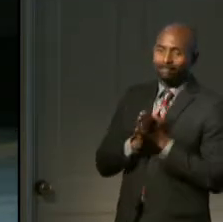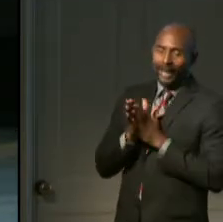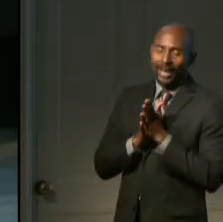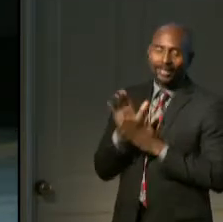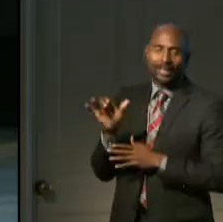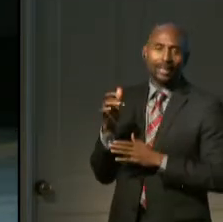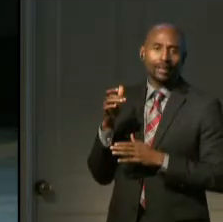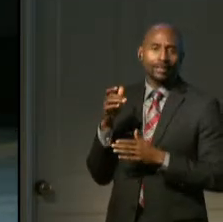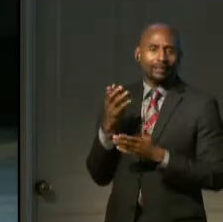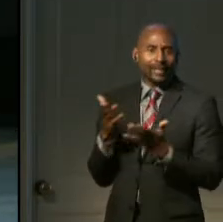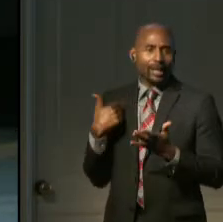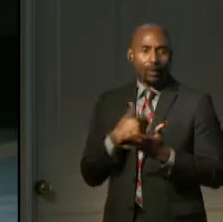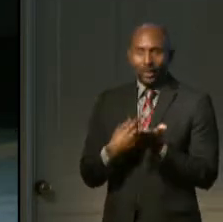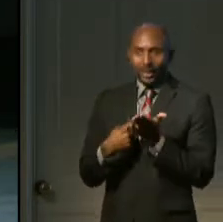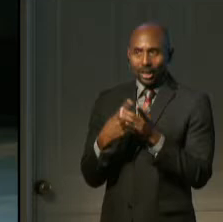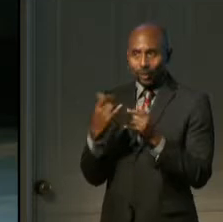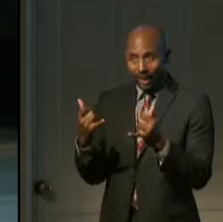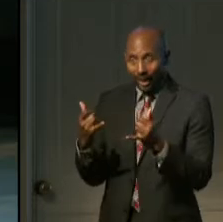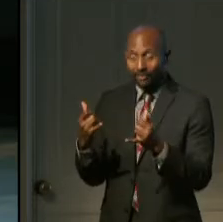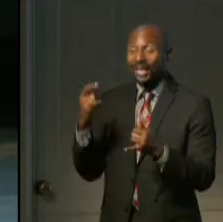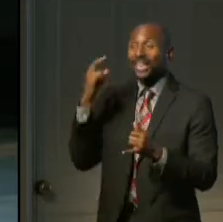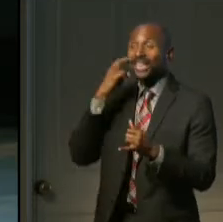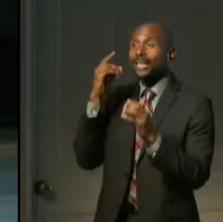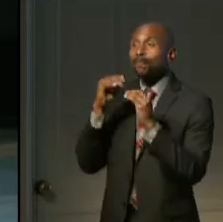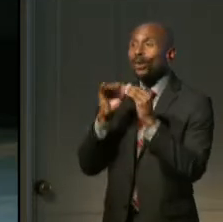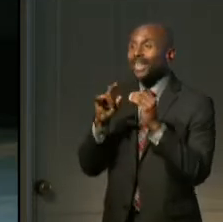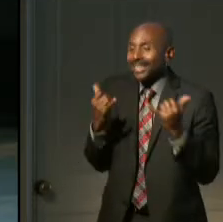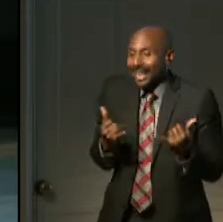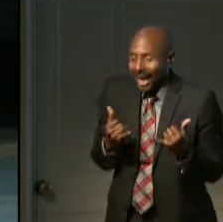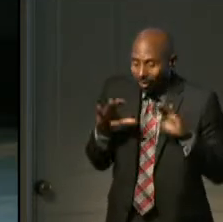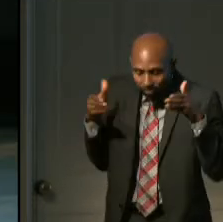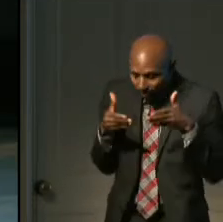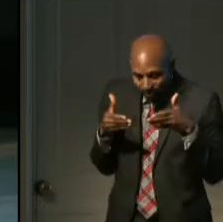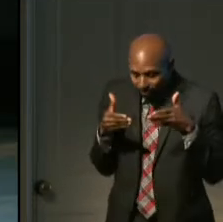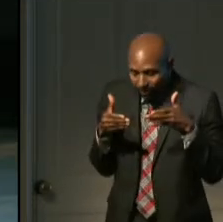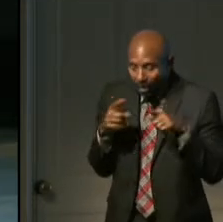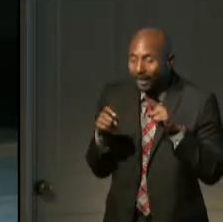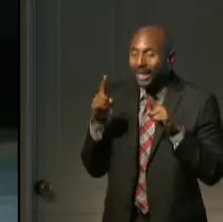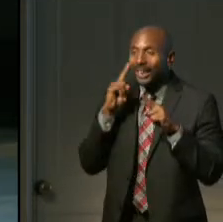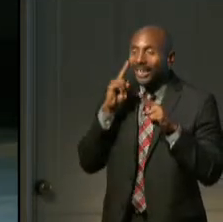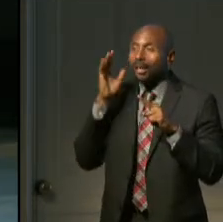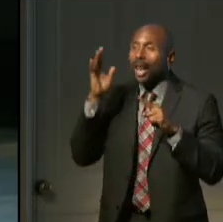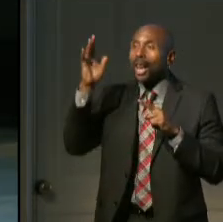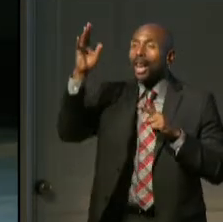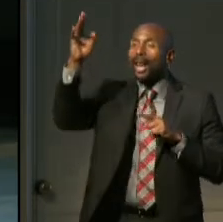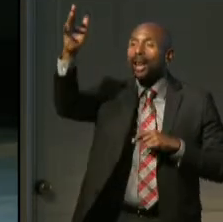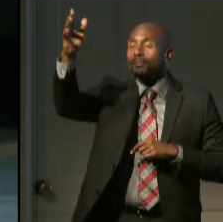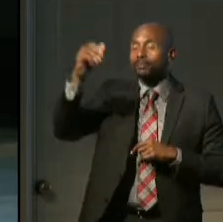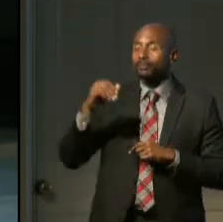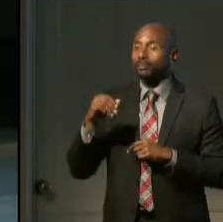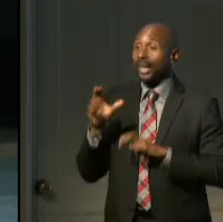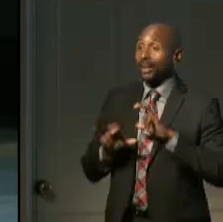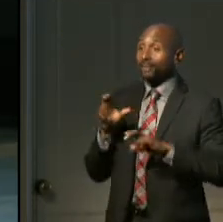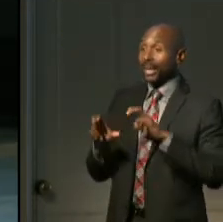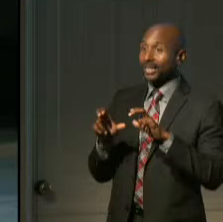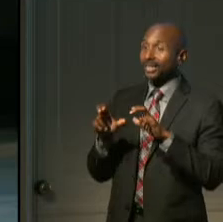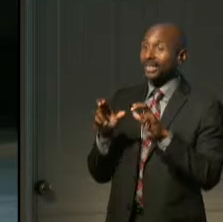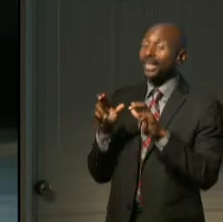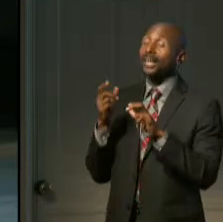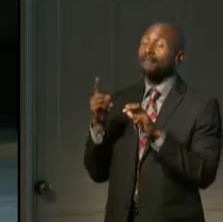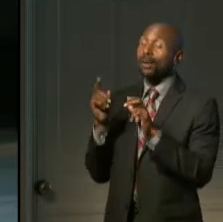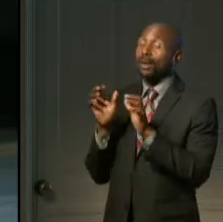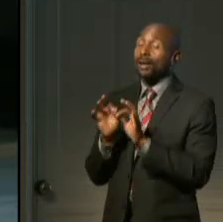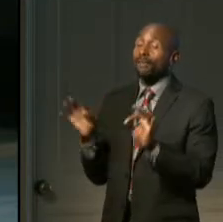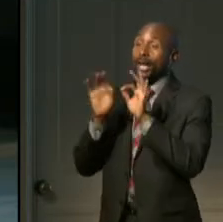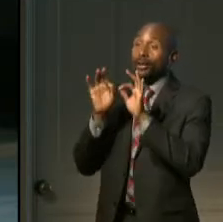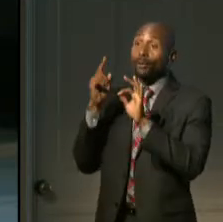today, which is, thinking beyond the now and investing in value for people that we'll probably